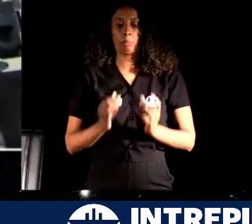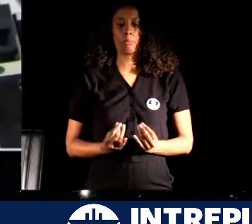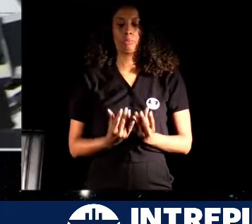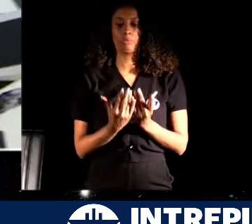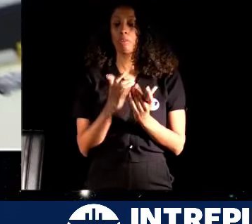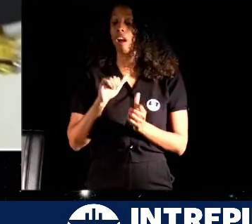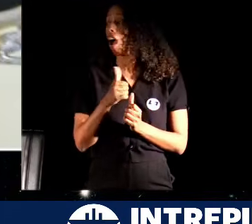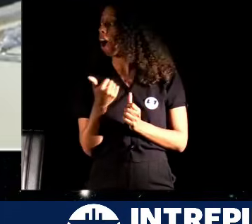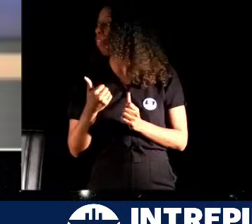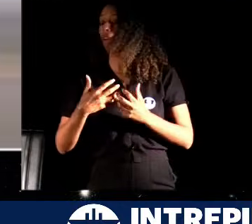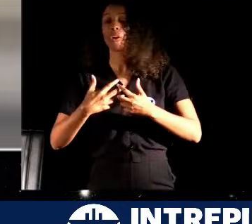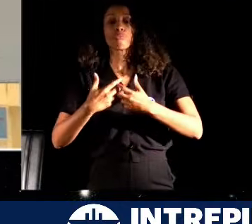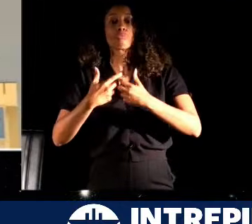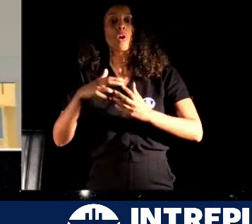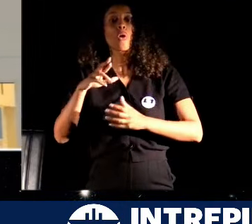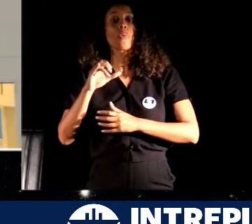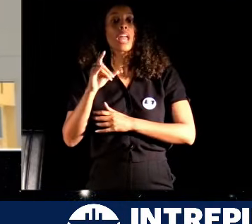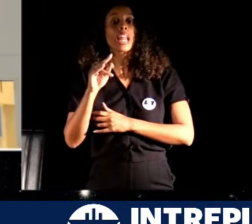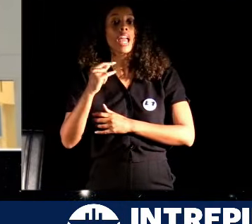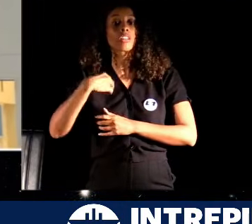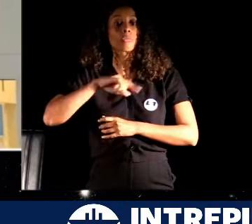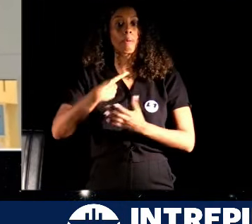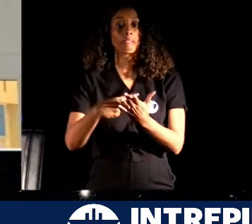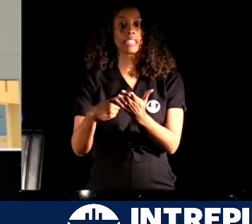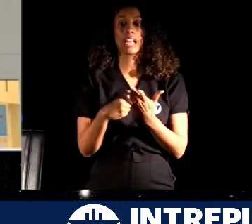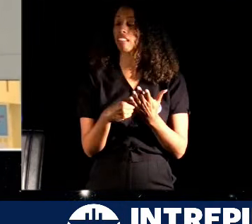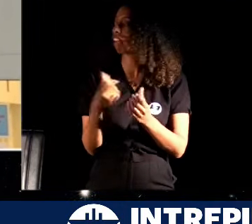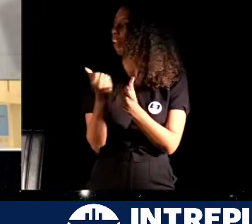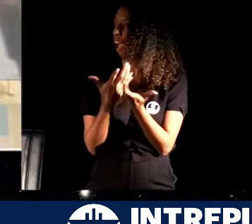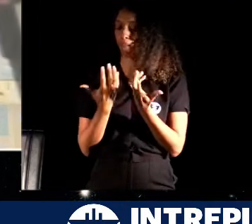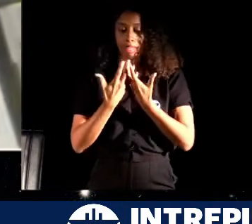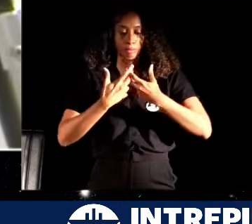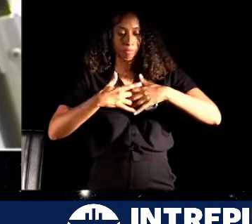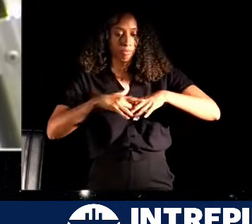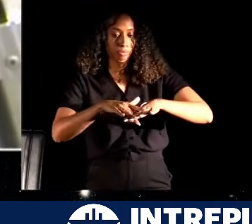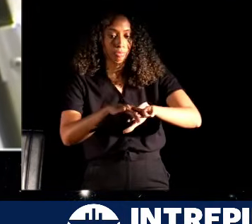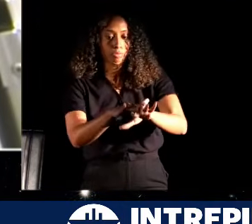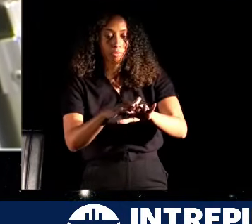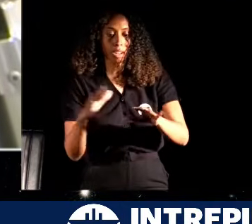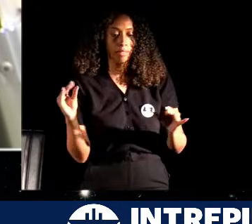the radiators that we were just talking about, and everything coming together.